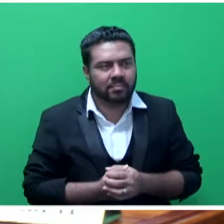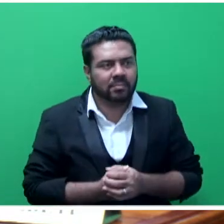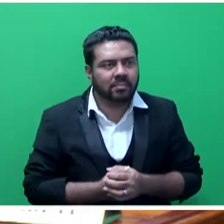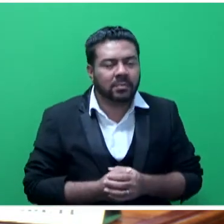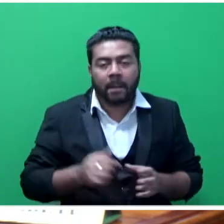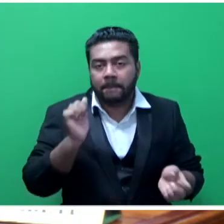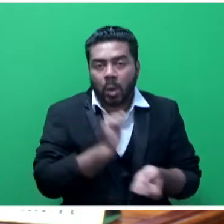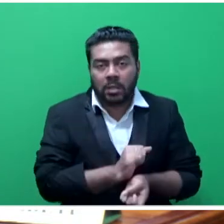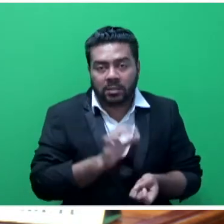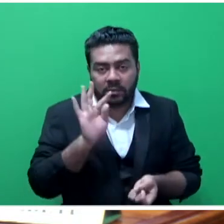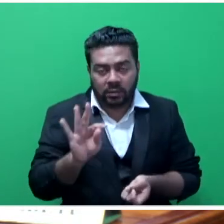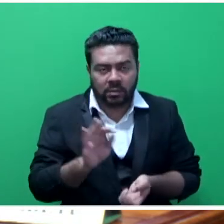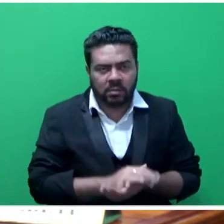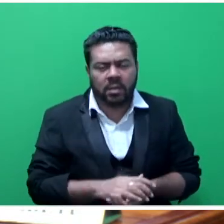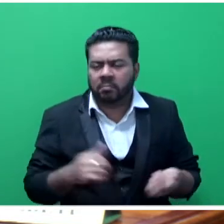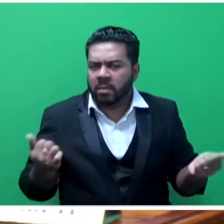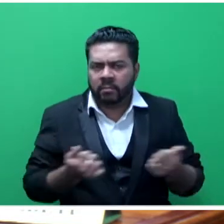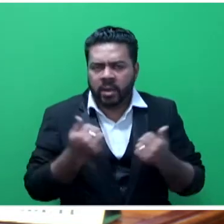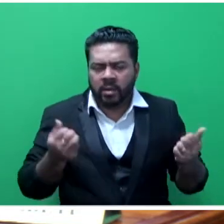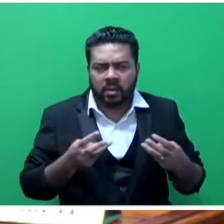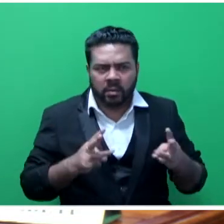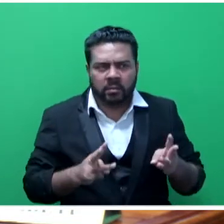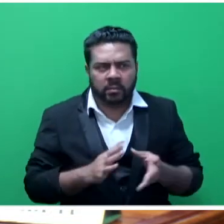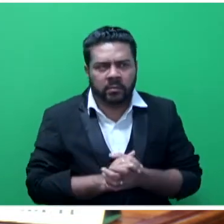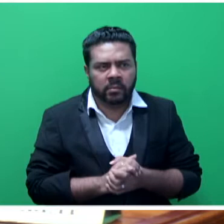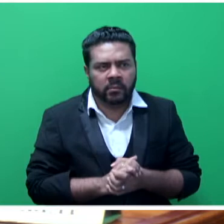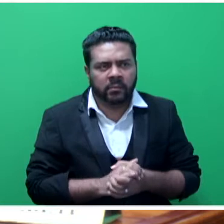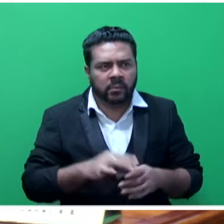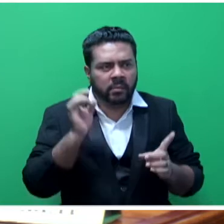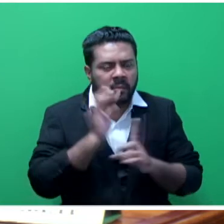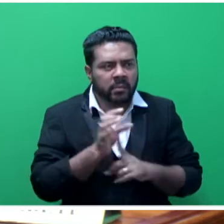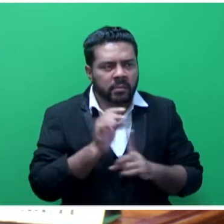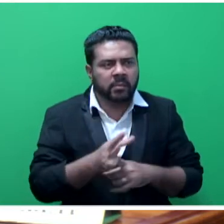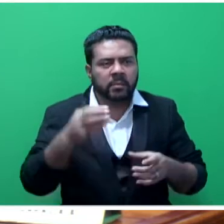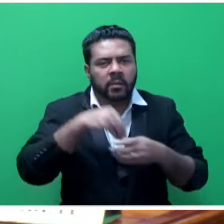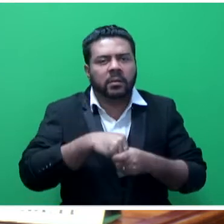police force in so many ways, particularly in dealing with